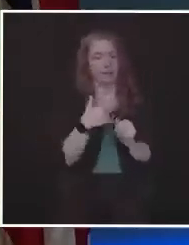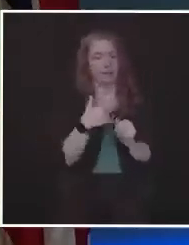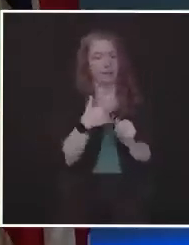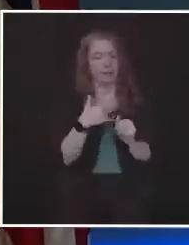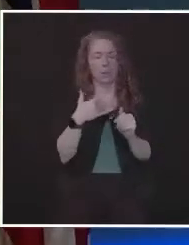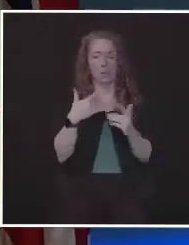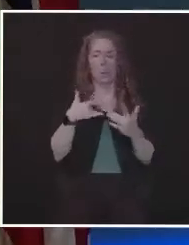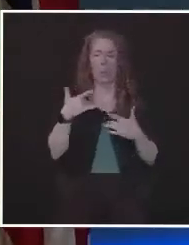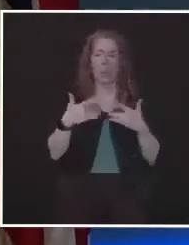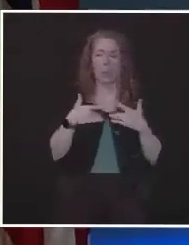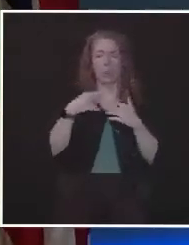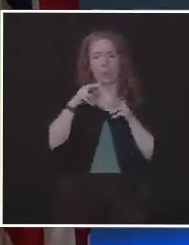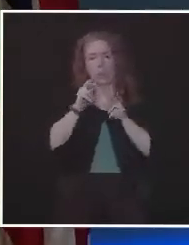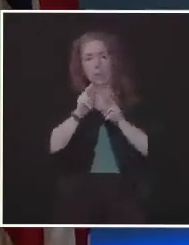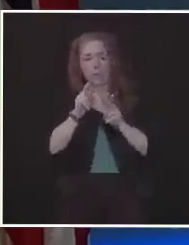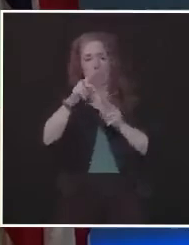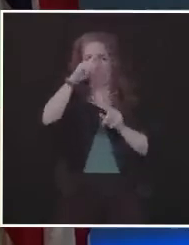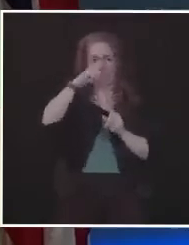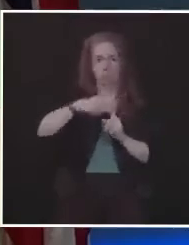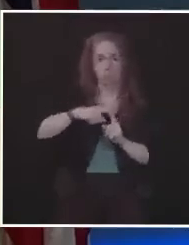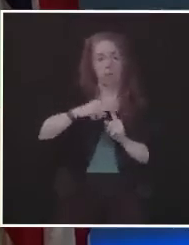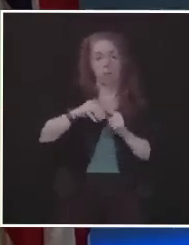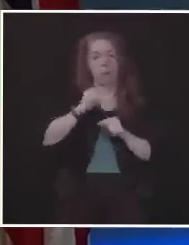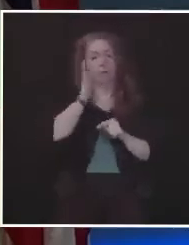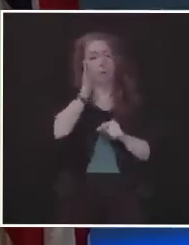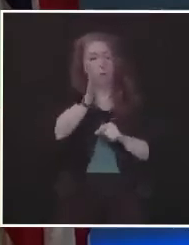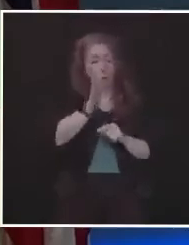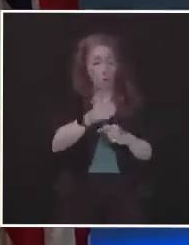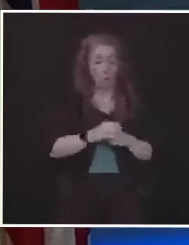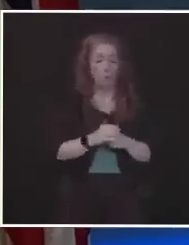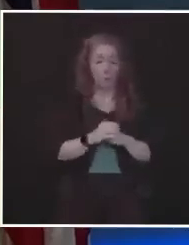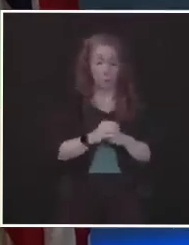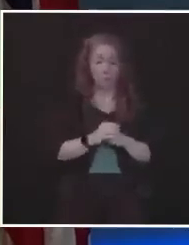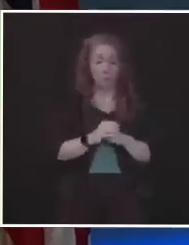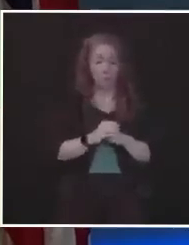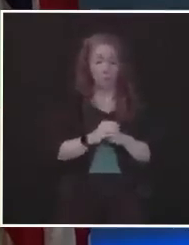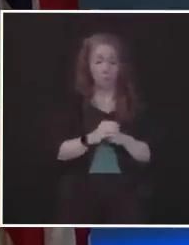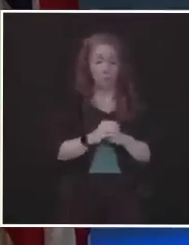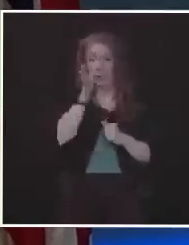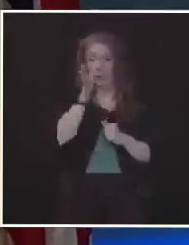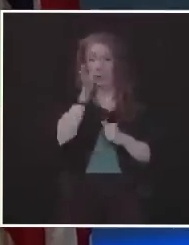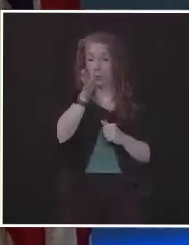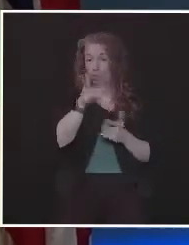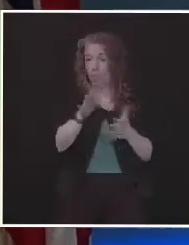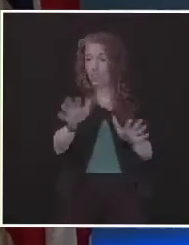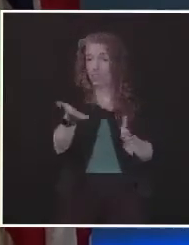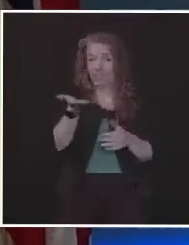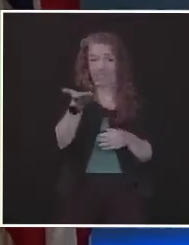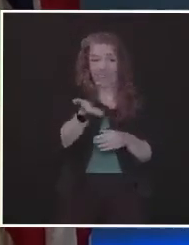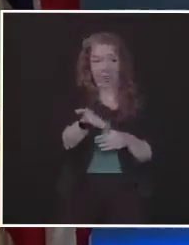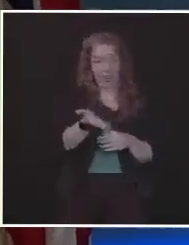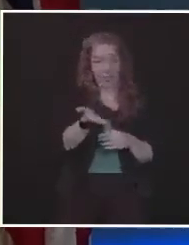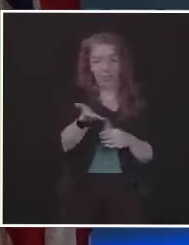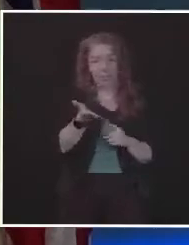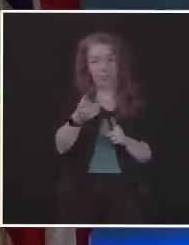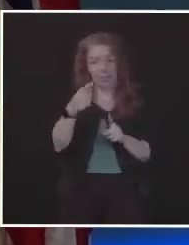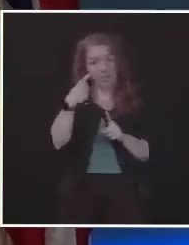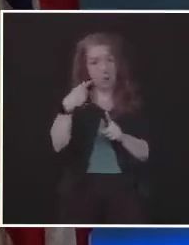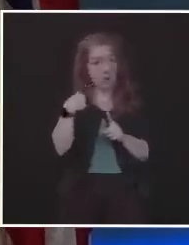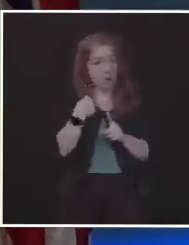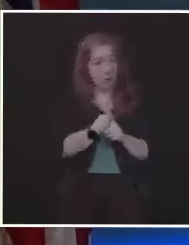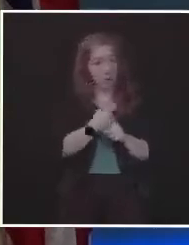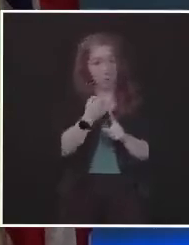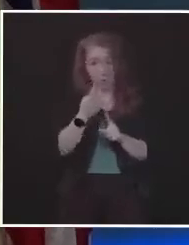The future is there. It's for us to grasp. Onward and